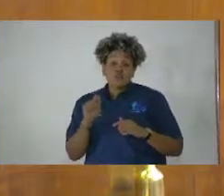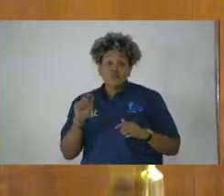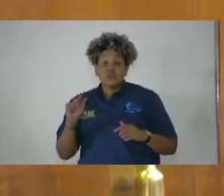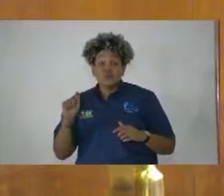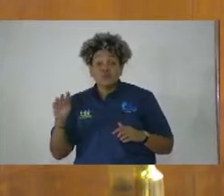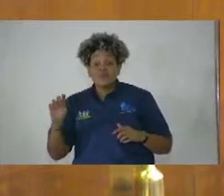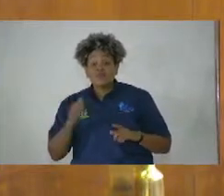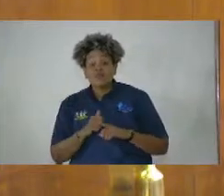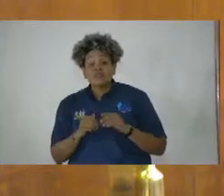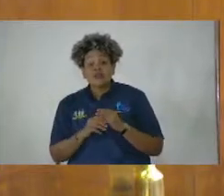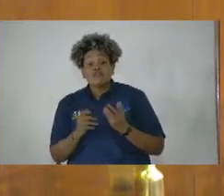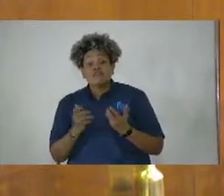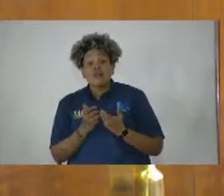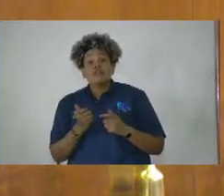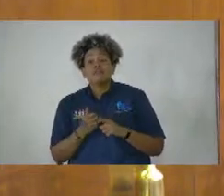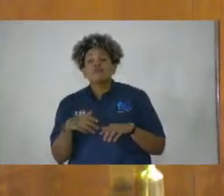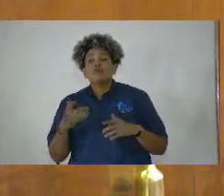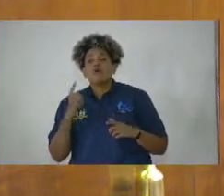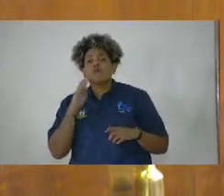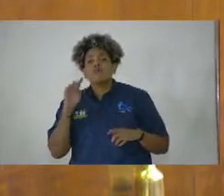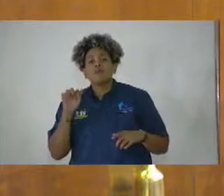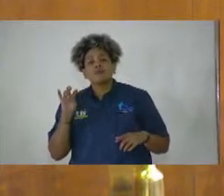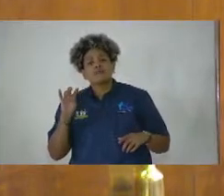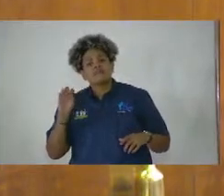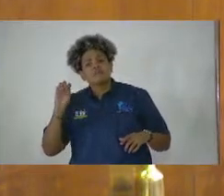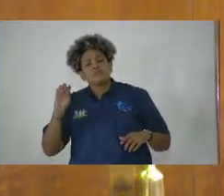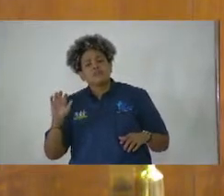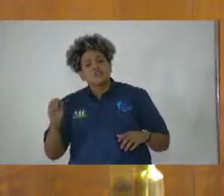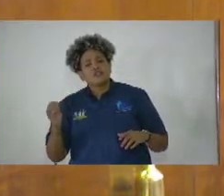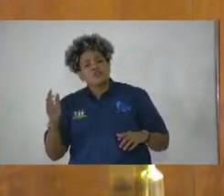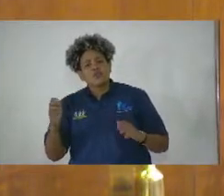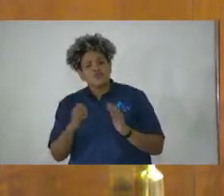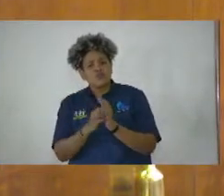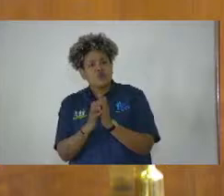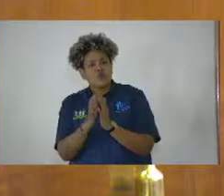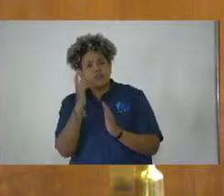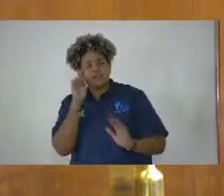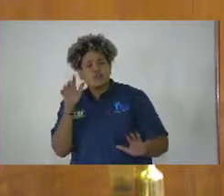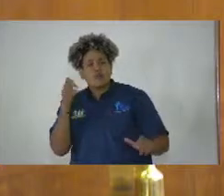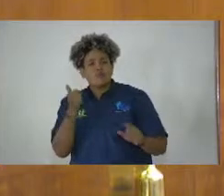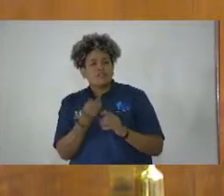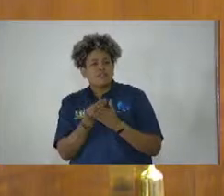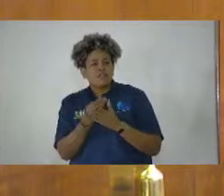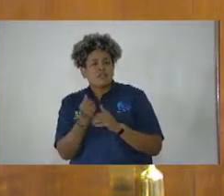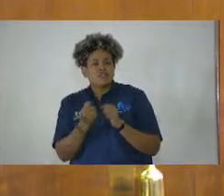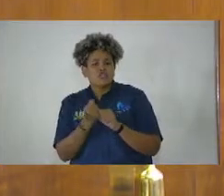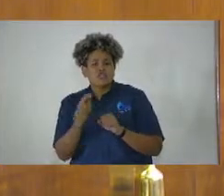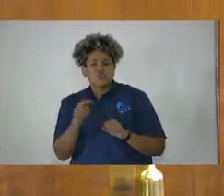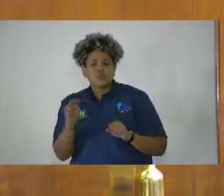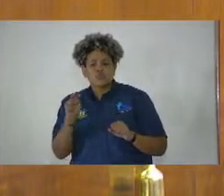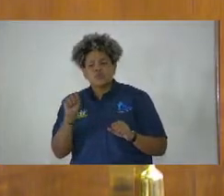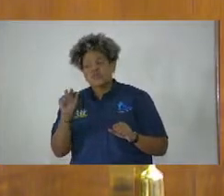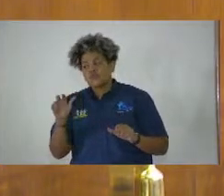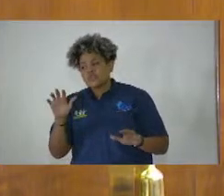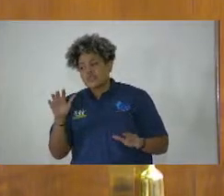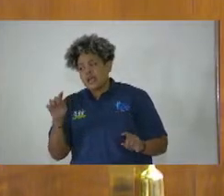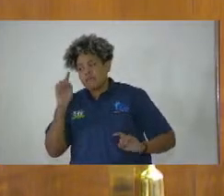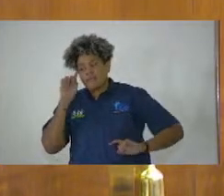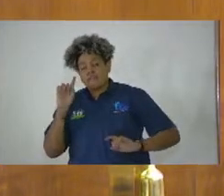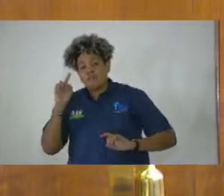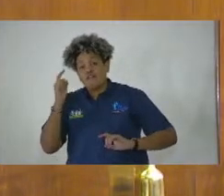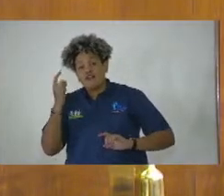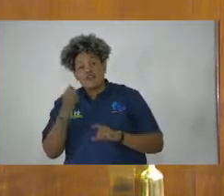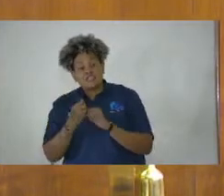23-24 relative to the 4.7% growth recorded for financial year 22-23. For the